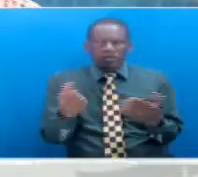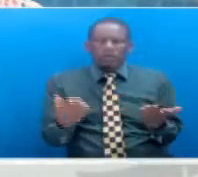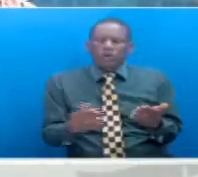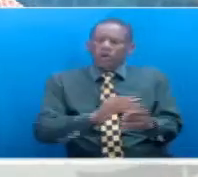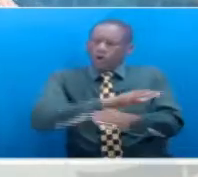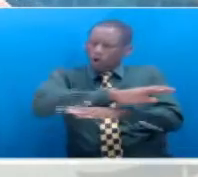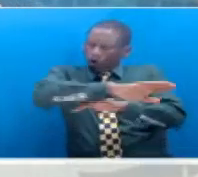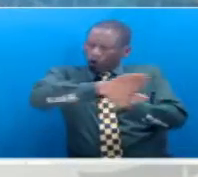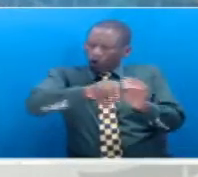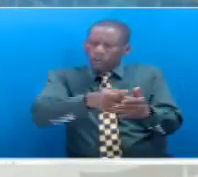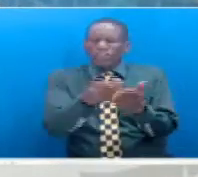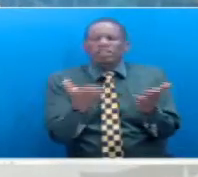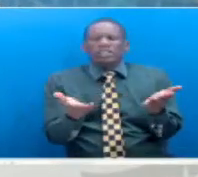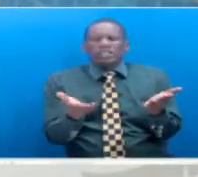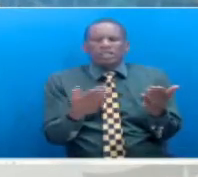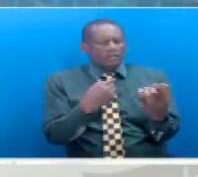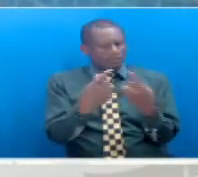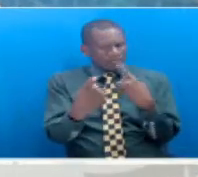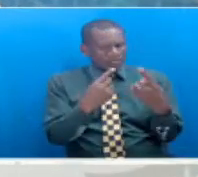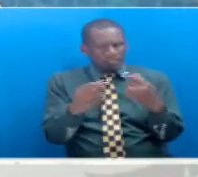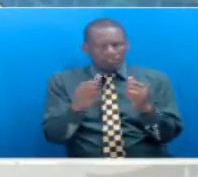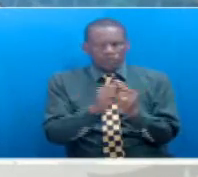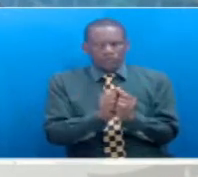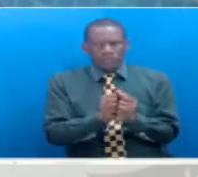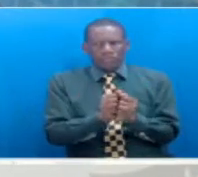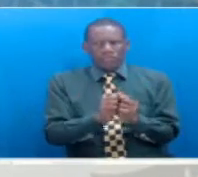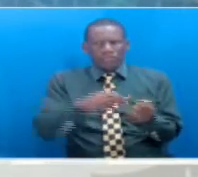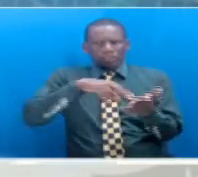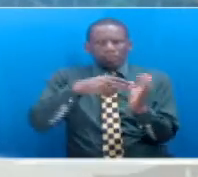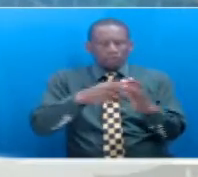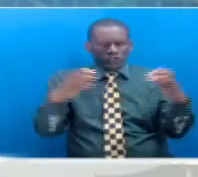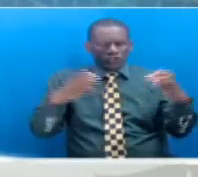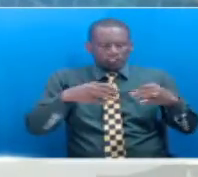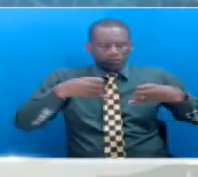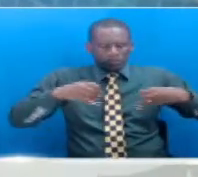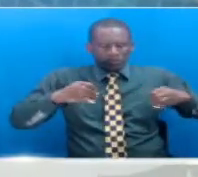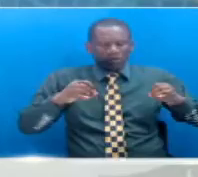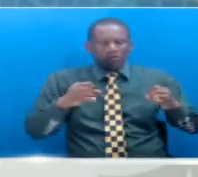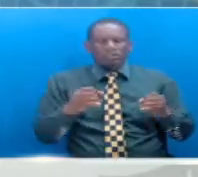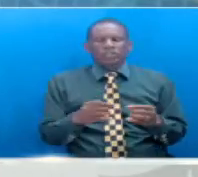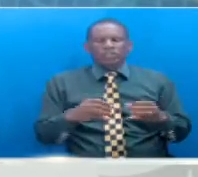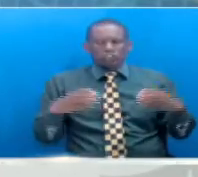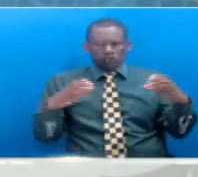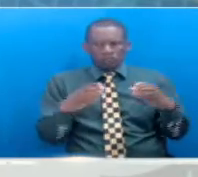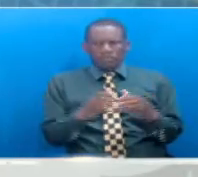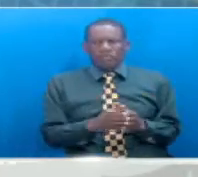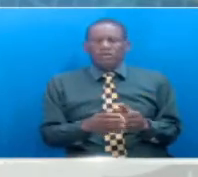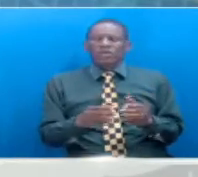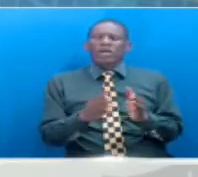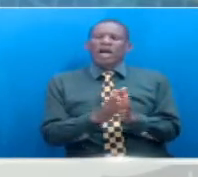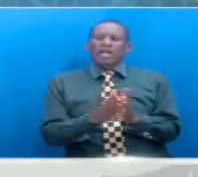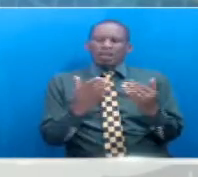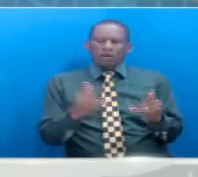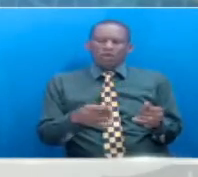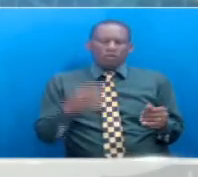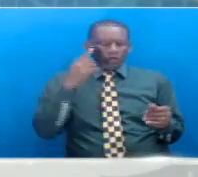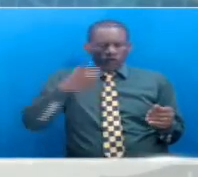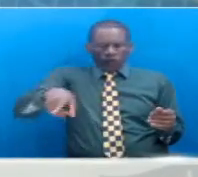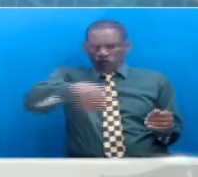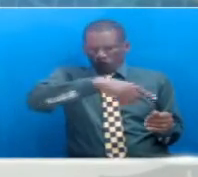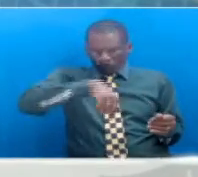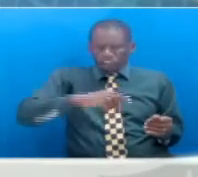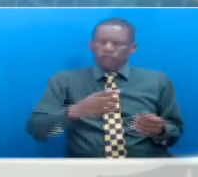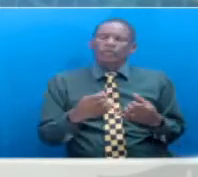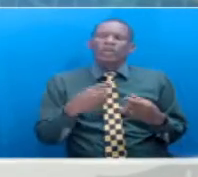all this had been discussed with the project implementation team. Okay. For us, we are